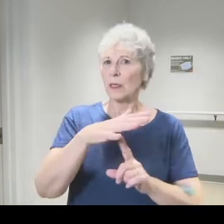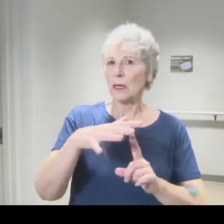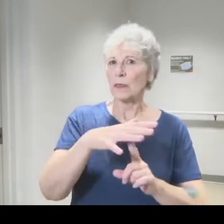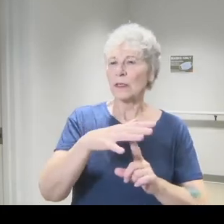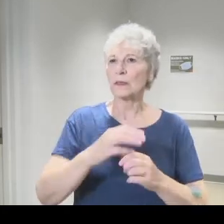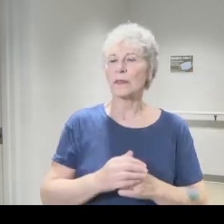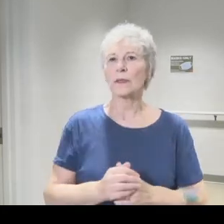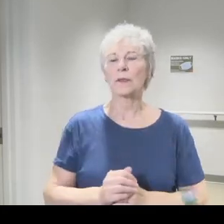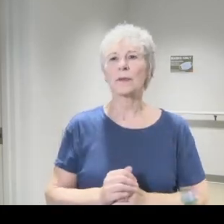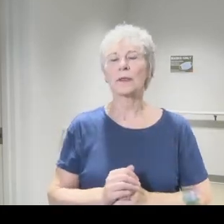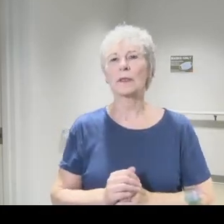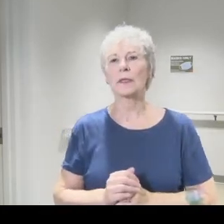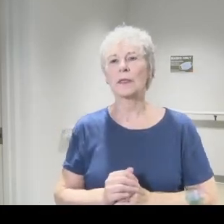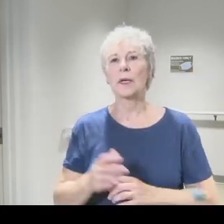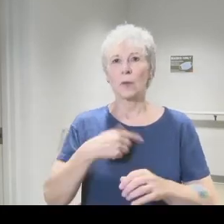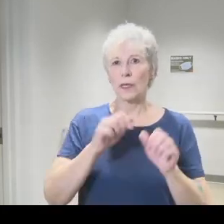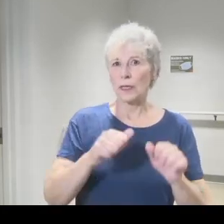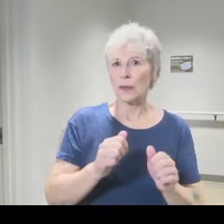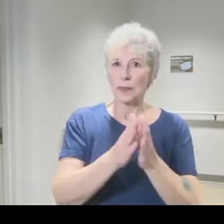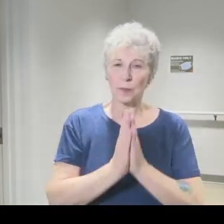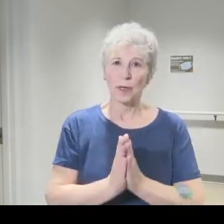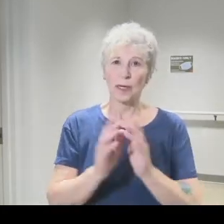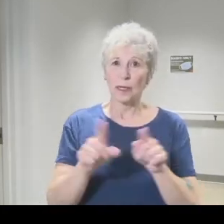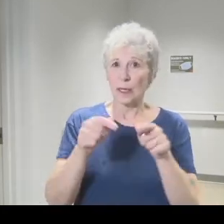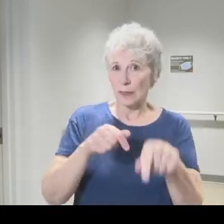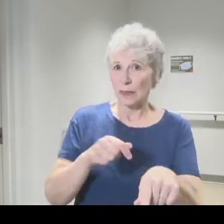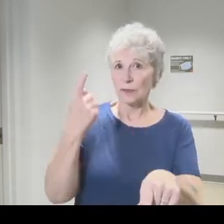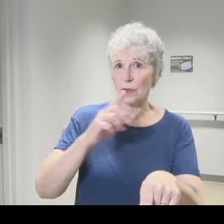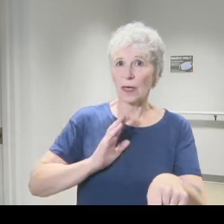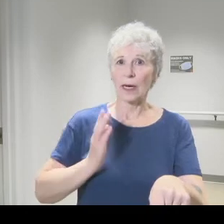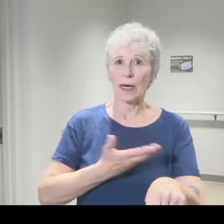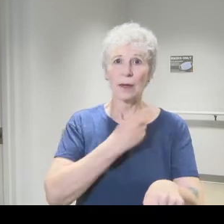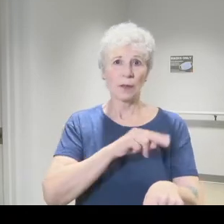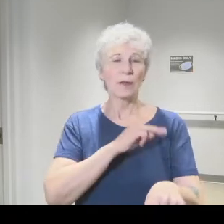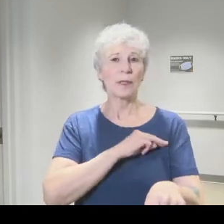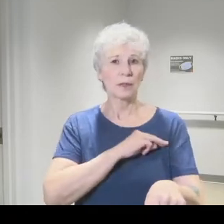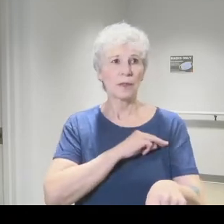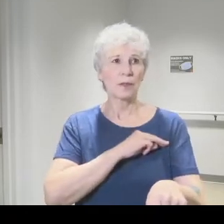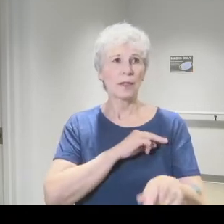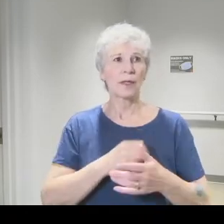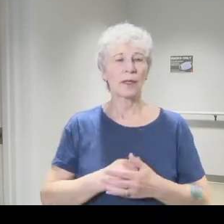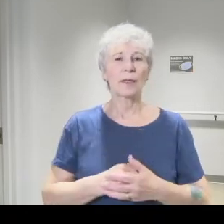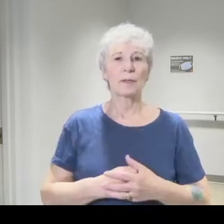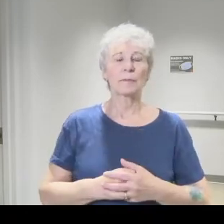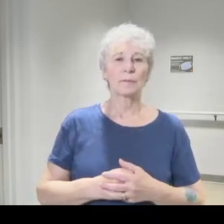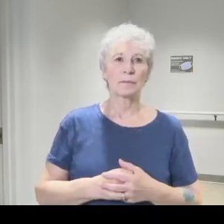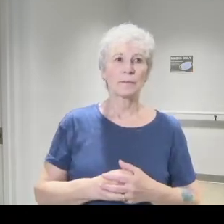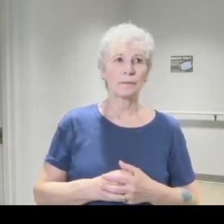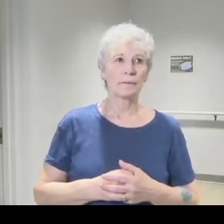prayer. And if we could be praying like this for our missionaries, I think we will be serving them well.